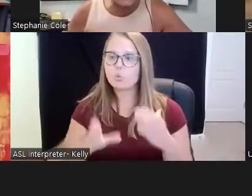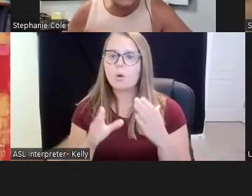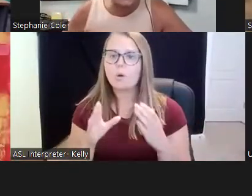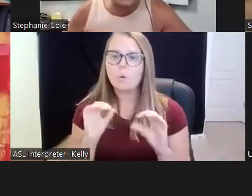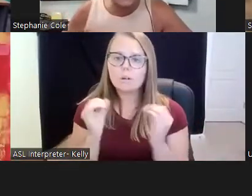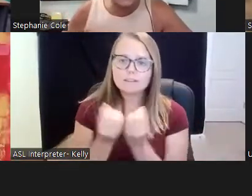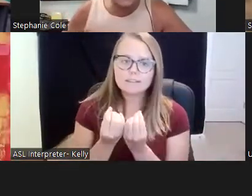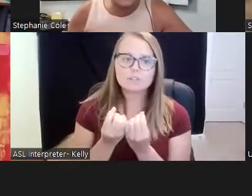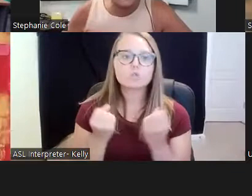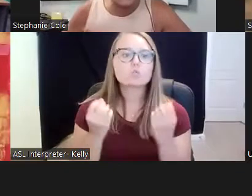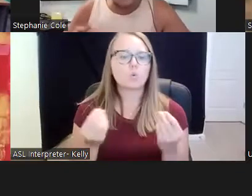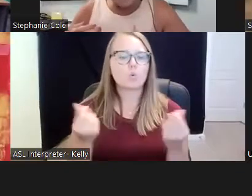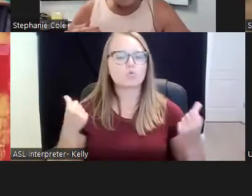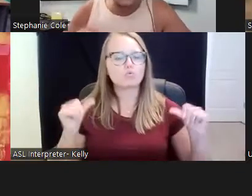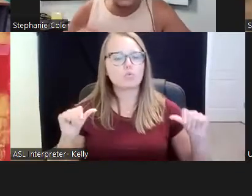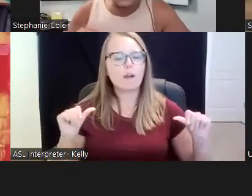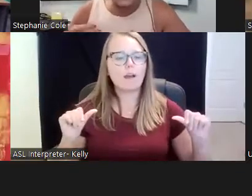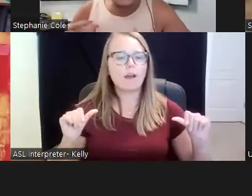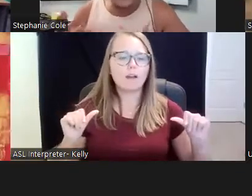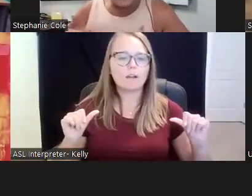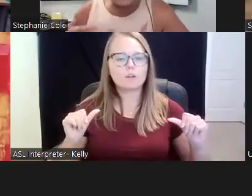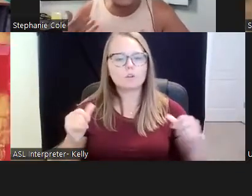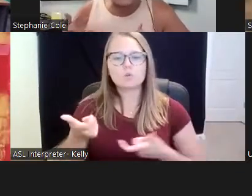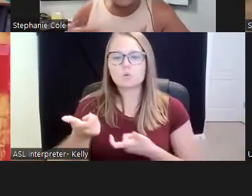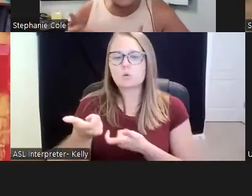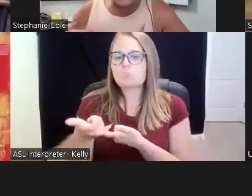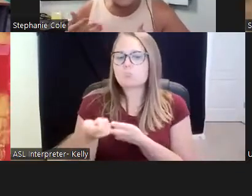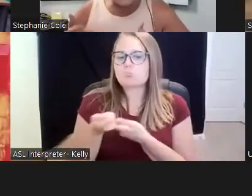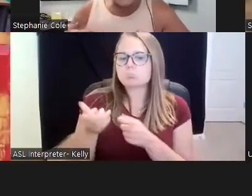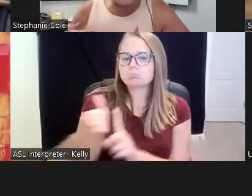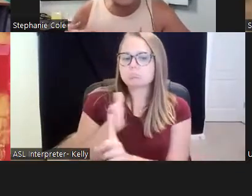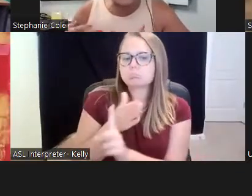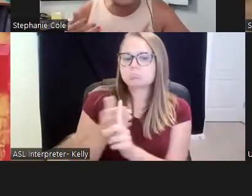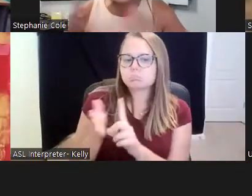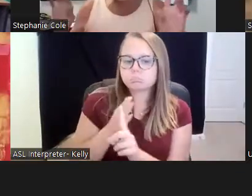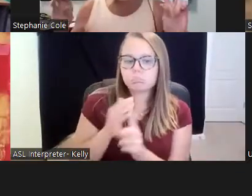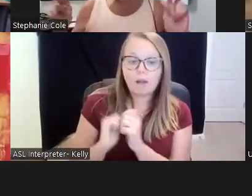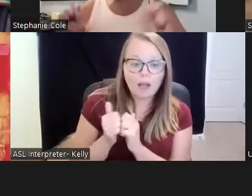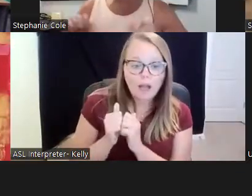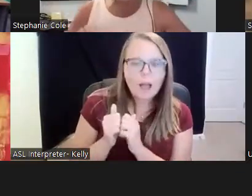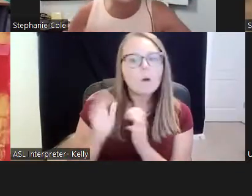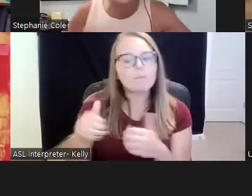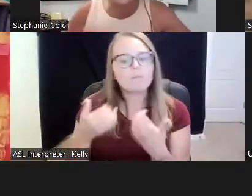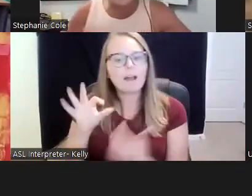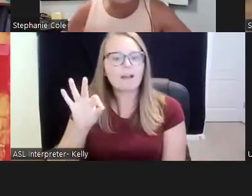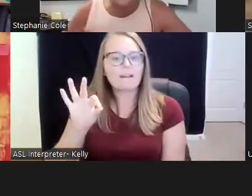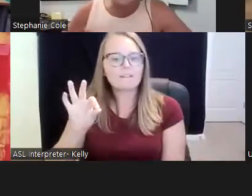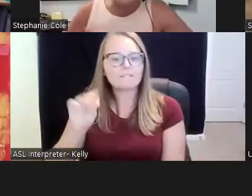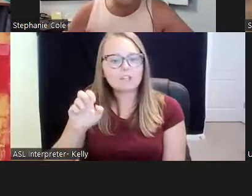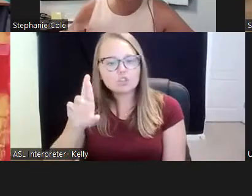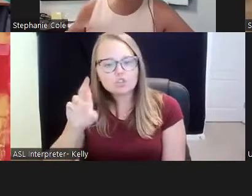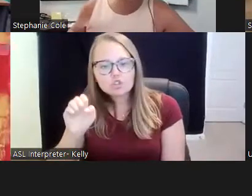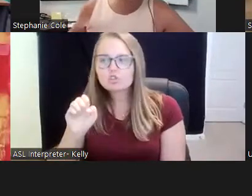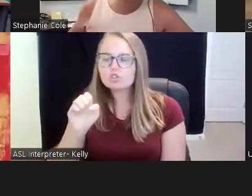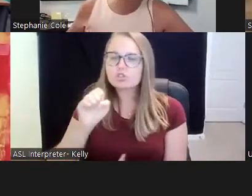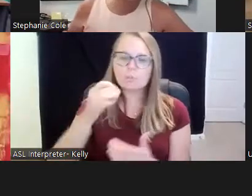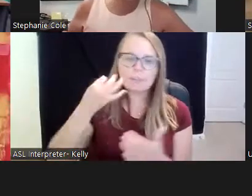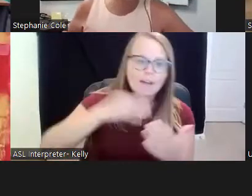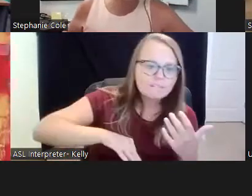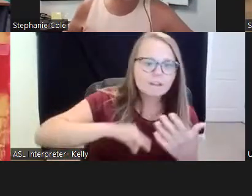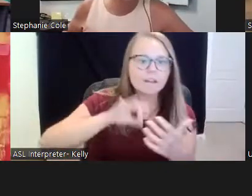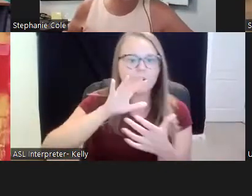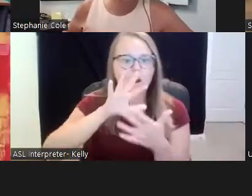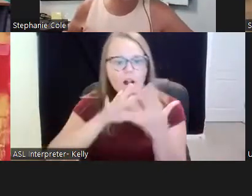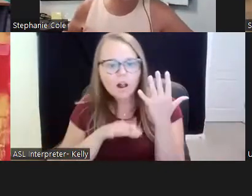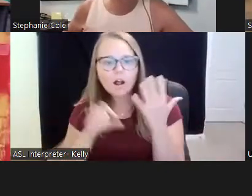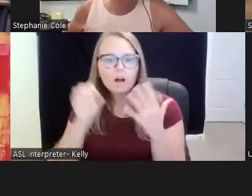So try to pull them in by giving them the features and benefits for them.